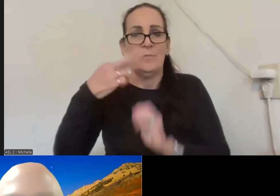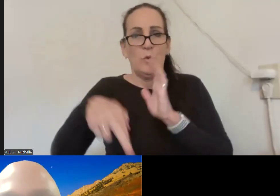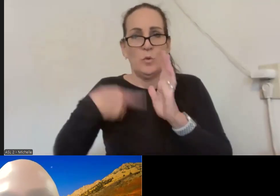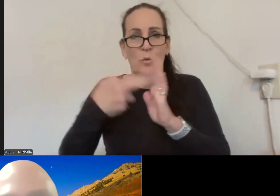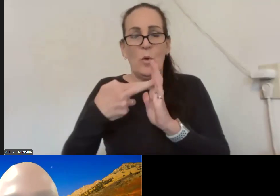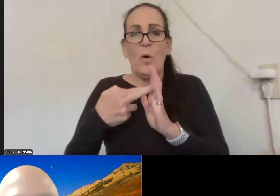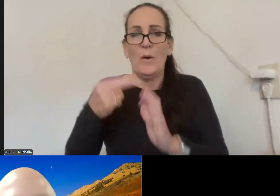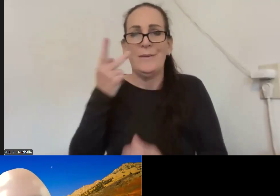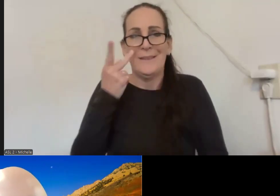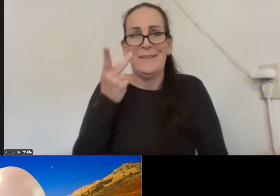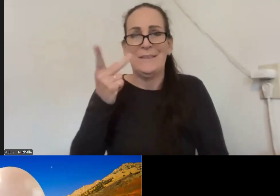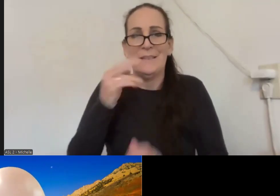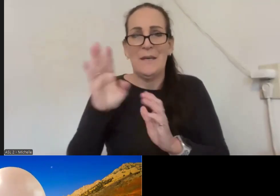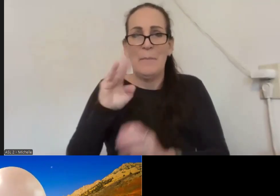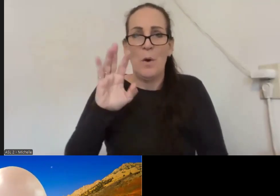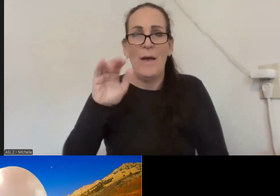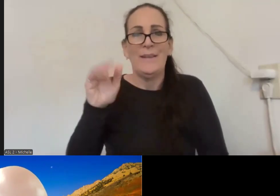Brian's there. Can't see.